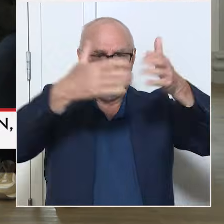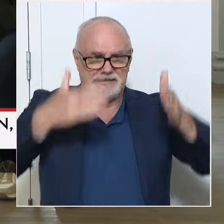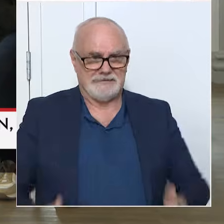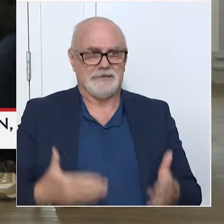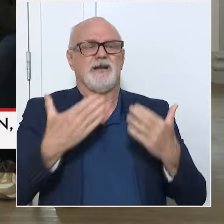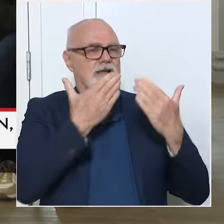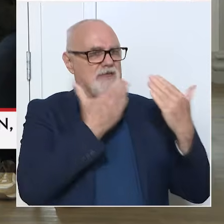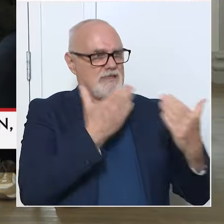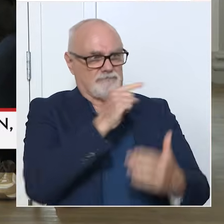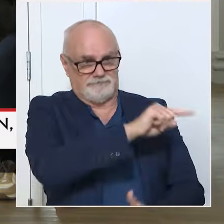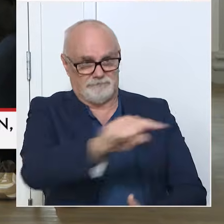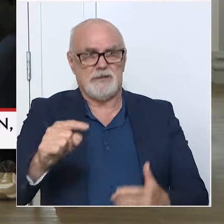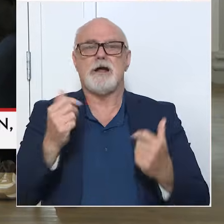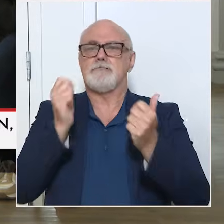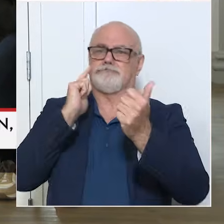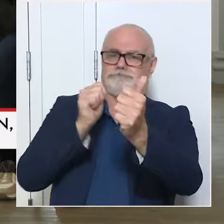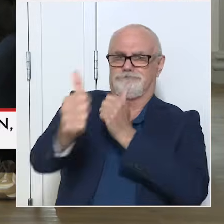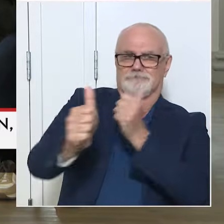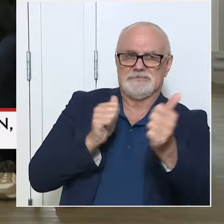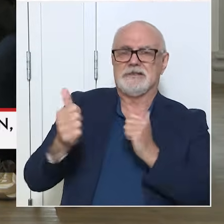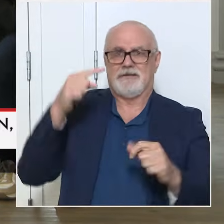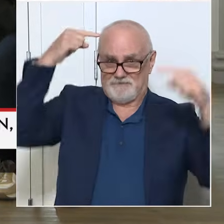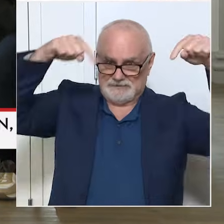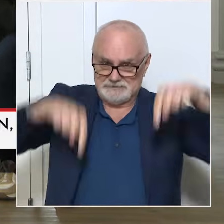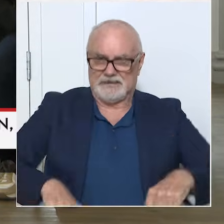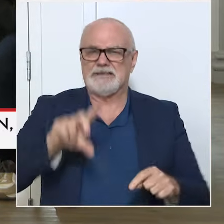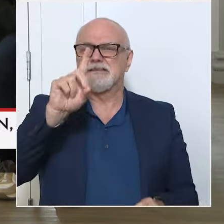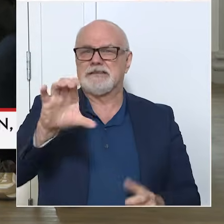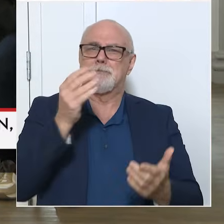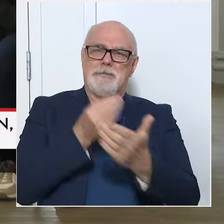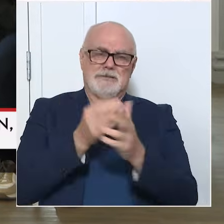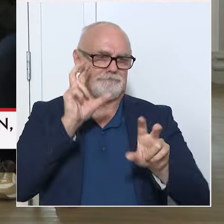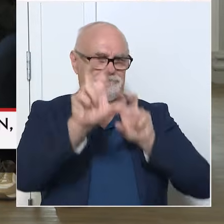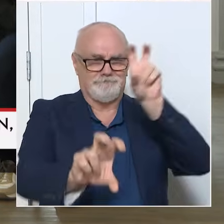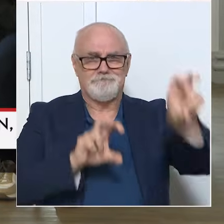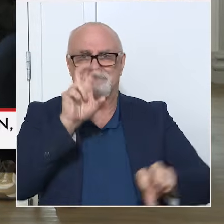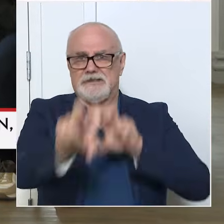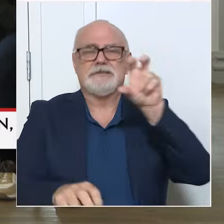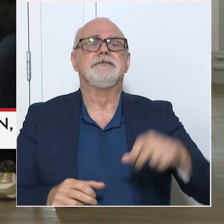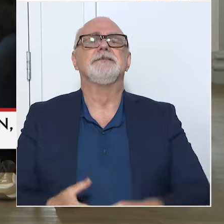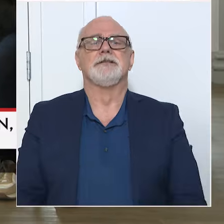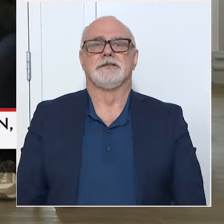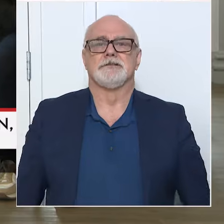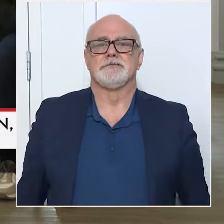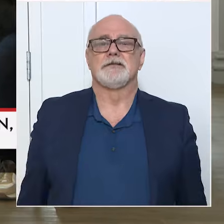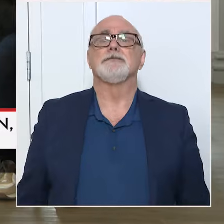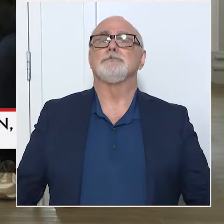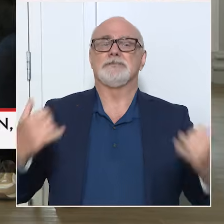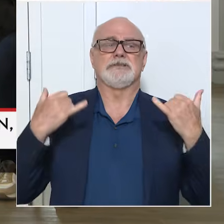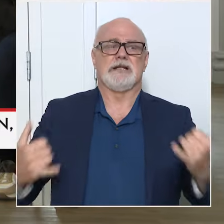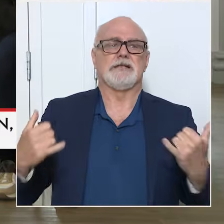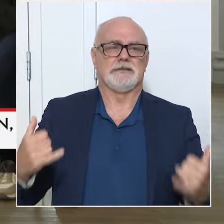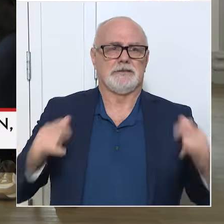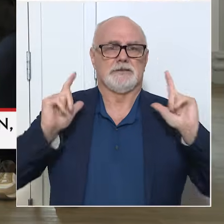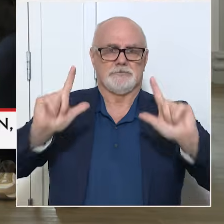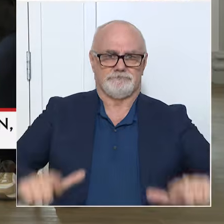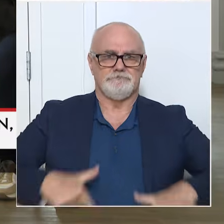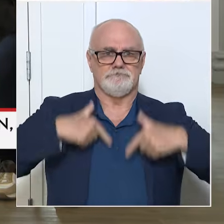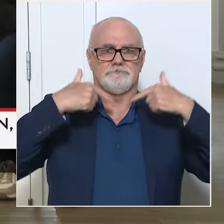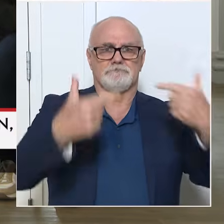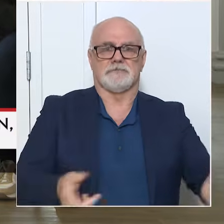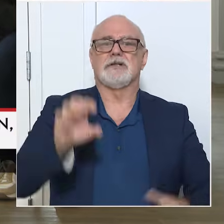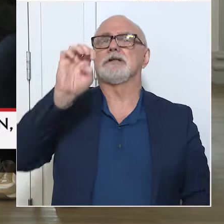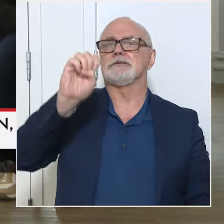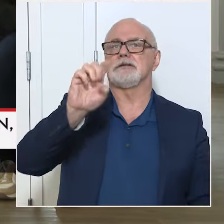Washington, D.C. With that, I'd like to introduce Edwige Suge, founder and CEO